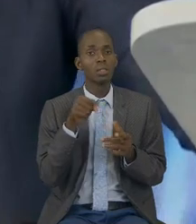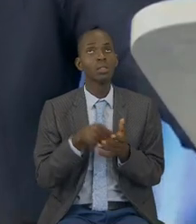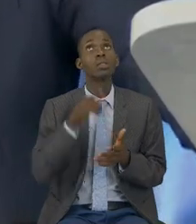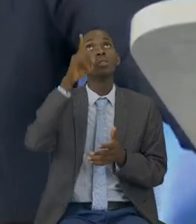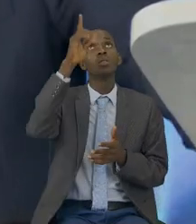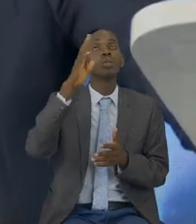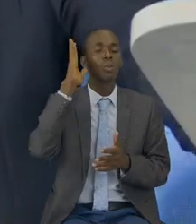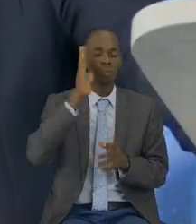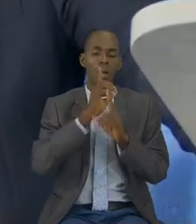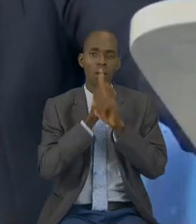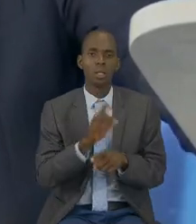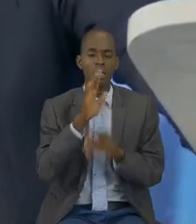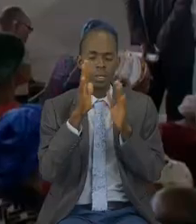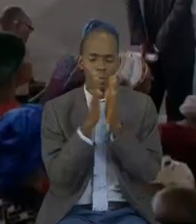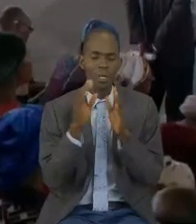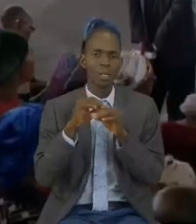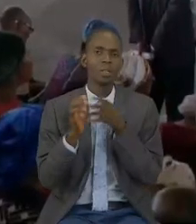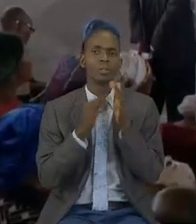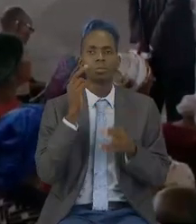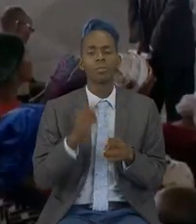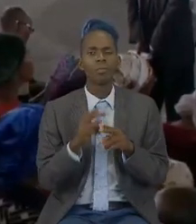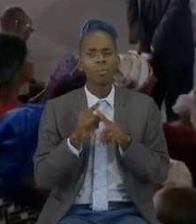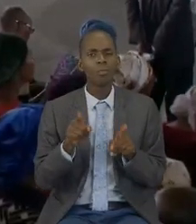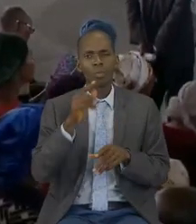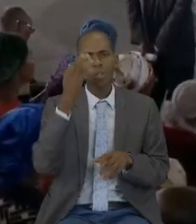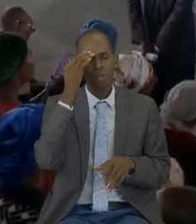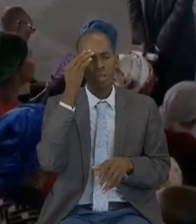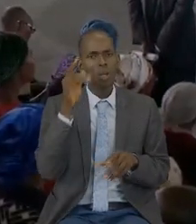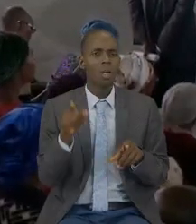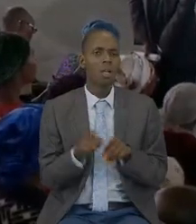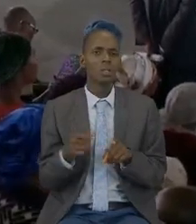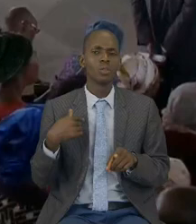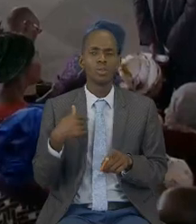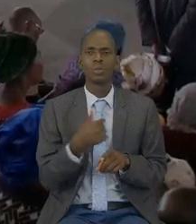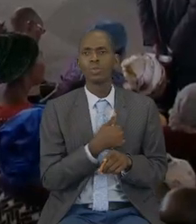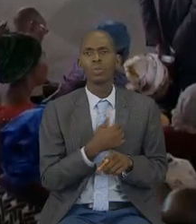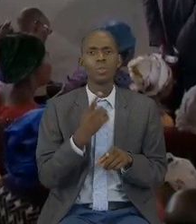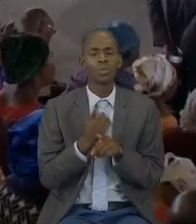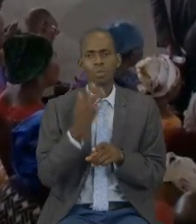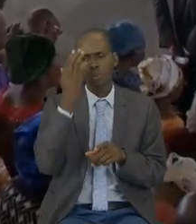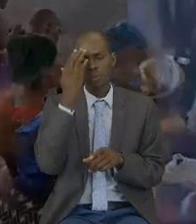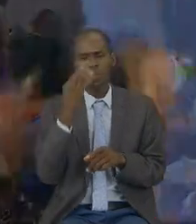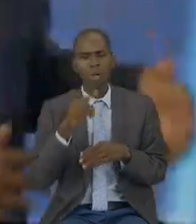God will answer your prayer. But you know, as we just go about